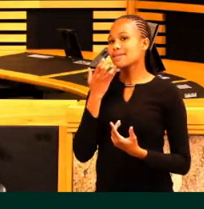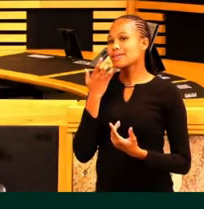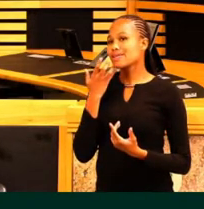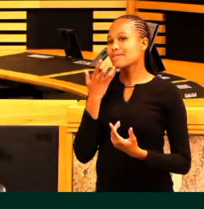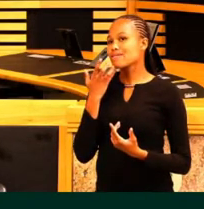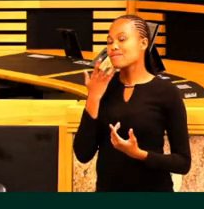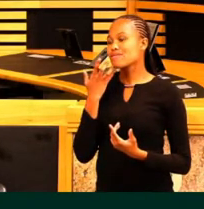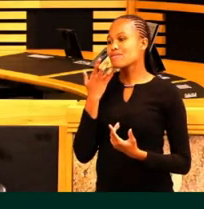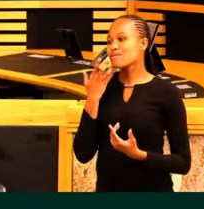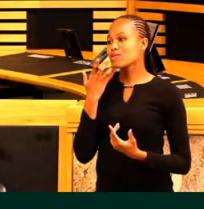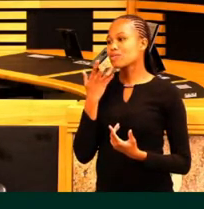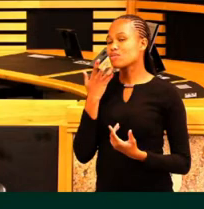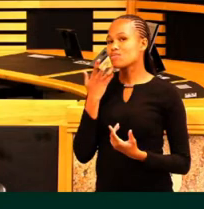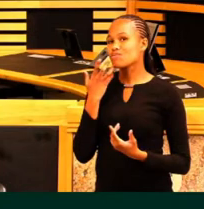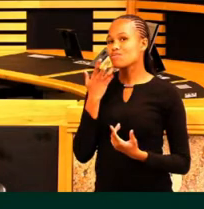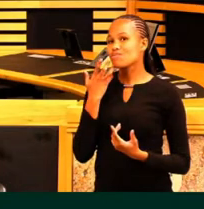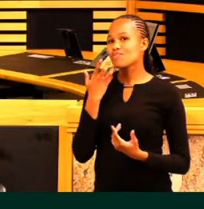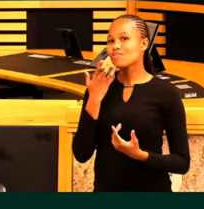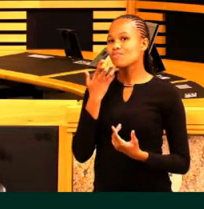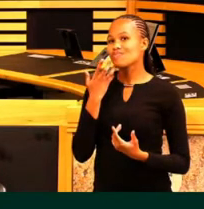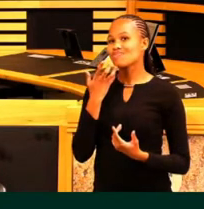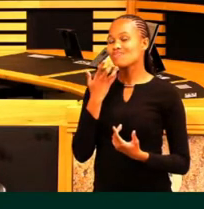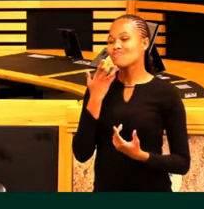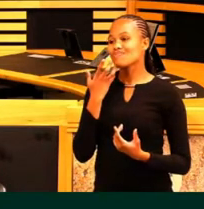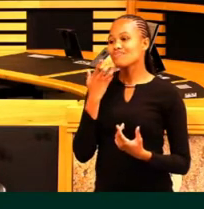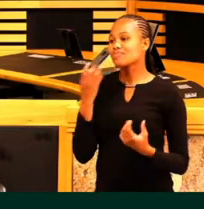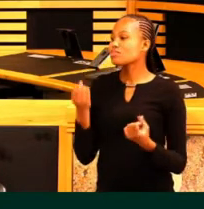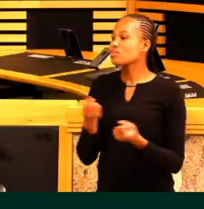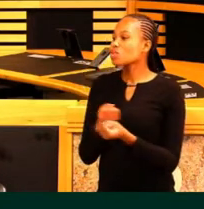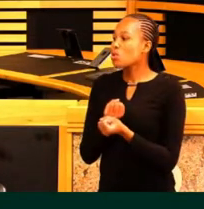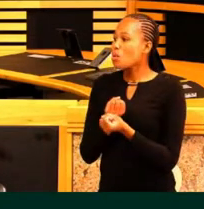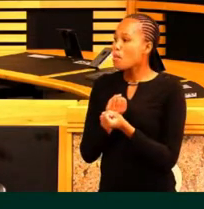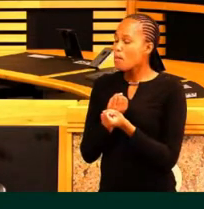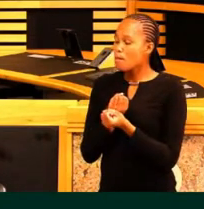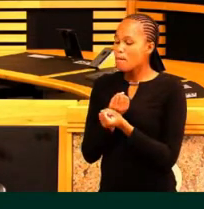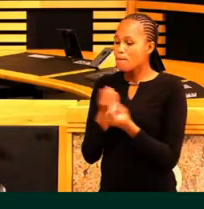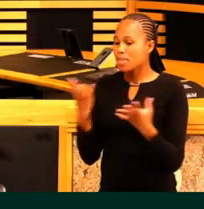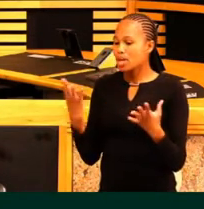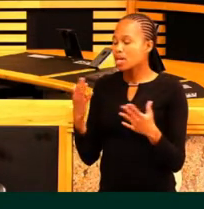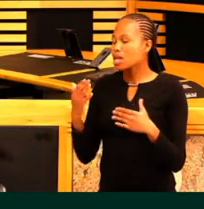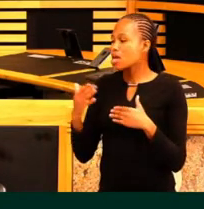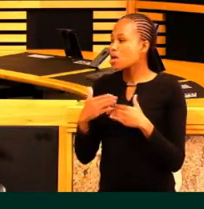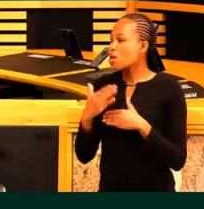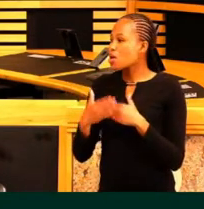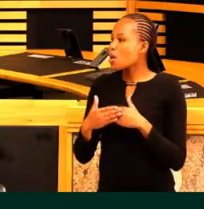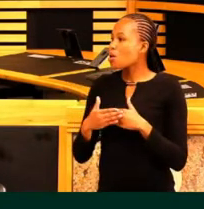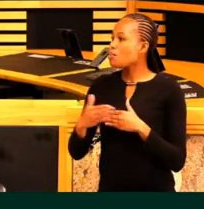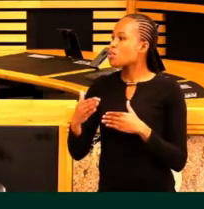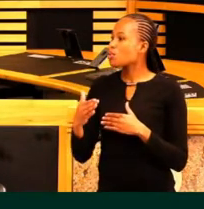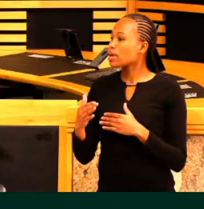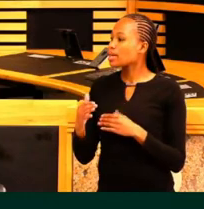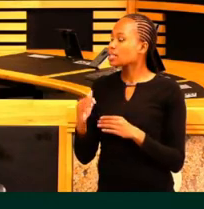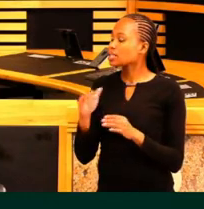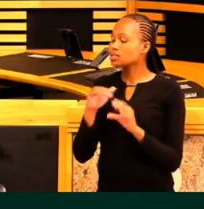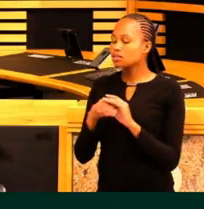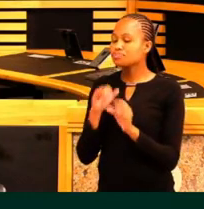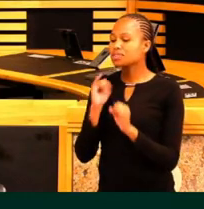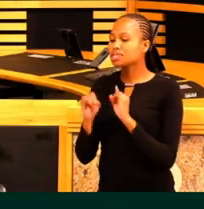there are so many Progressive interfaces interventions that have been uh